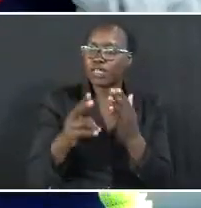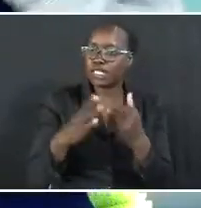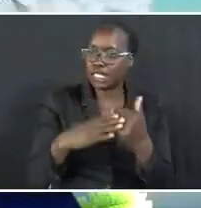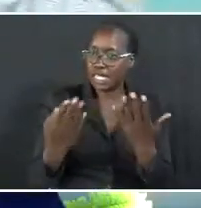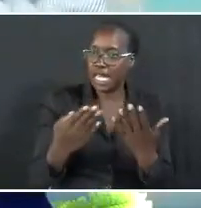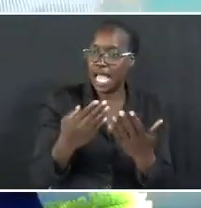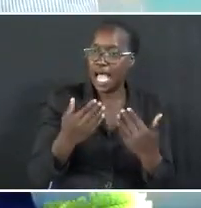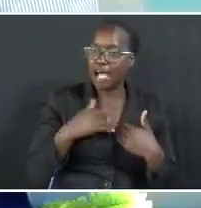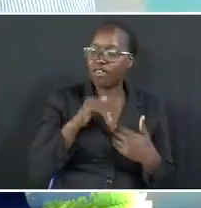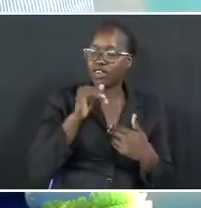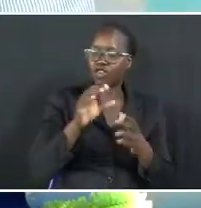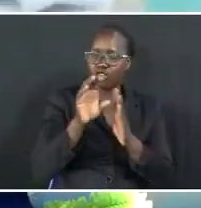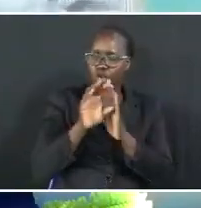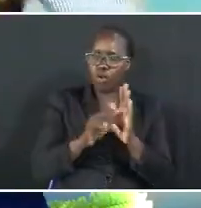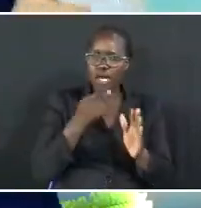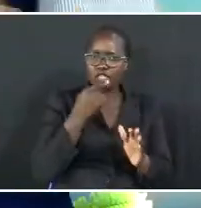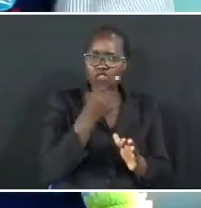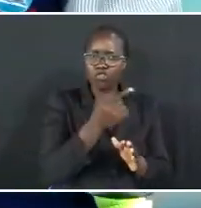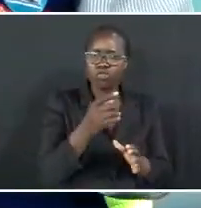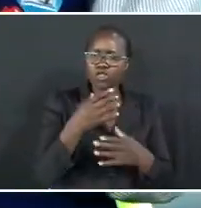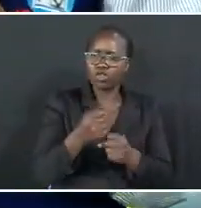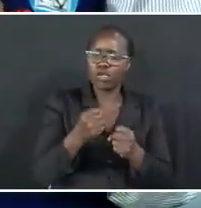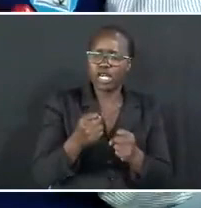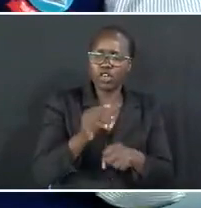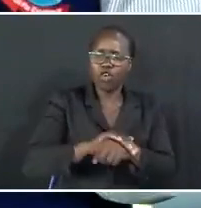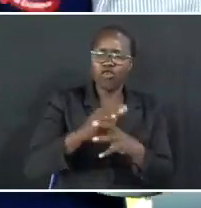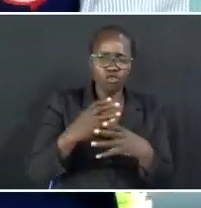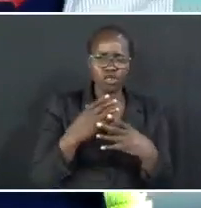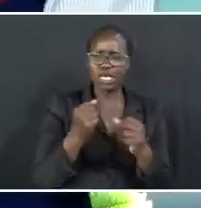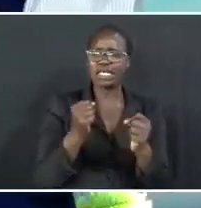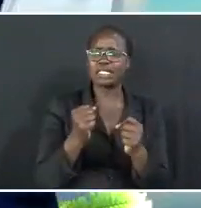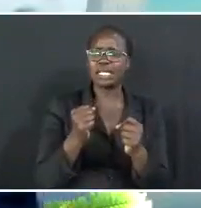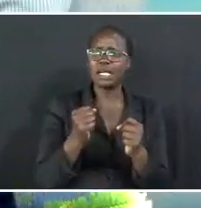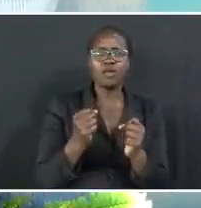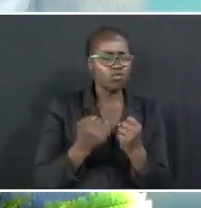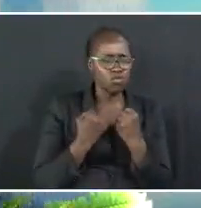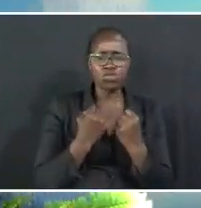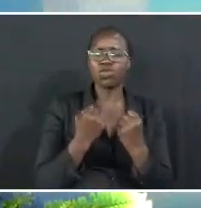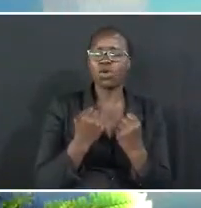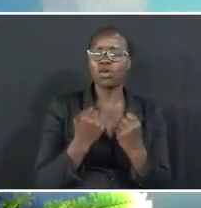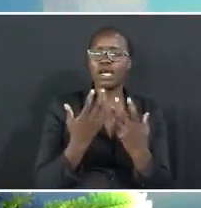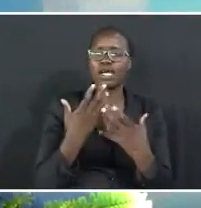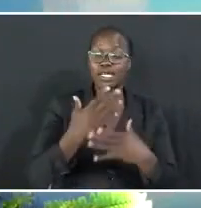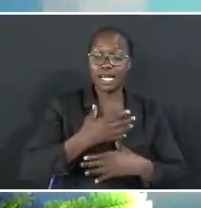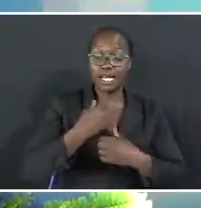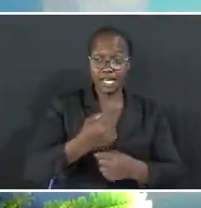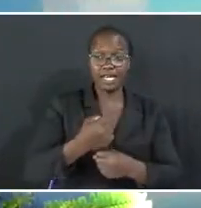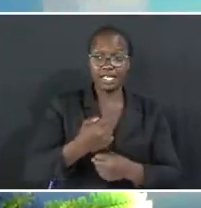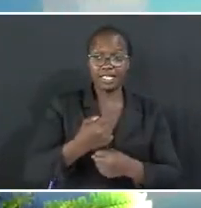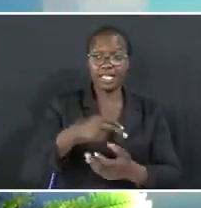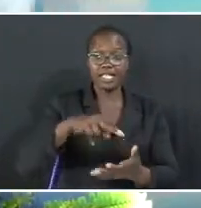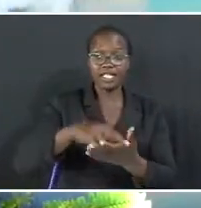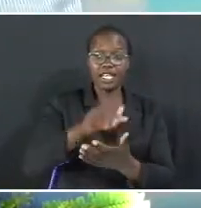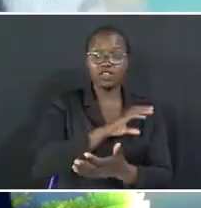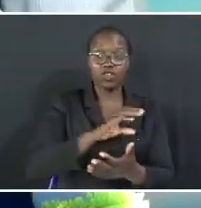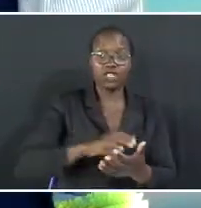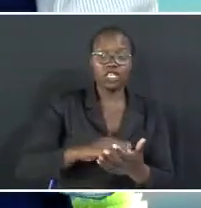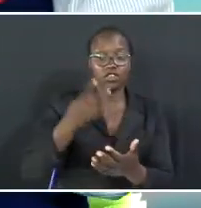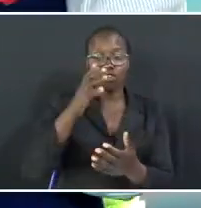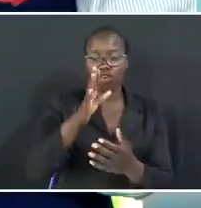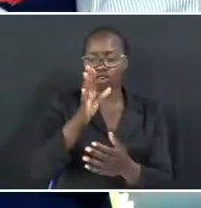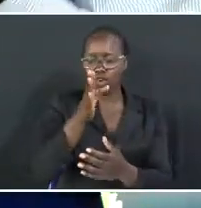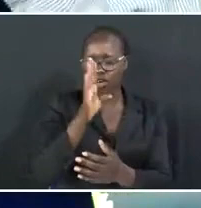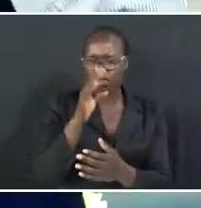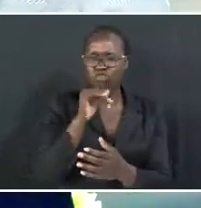you? Be strong and of good courage." That is how you should be, strong and of good courage, and stand for Christ and stand for God, and do not